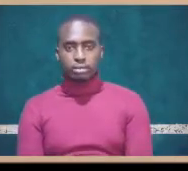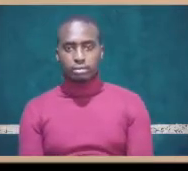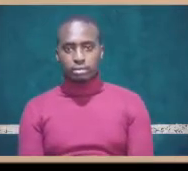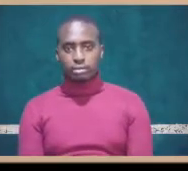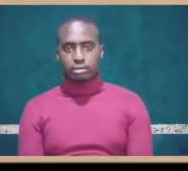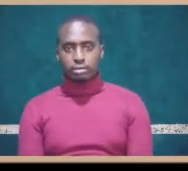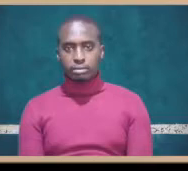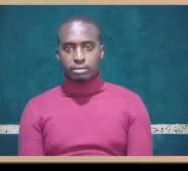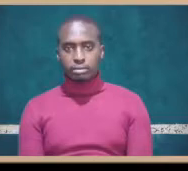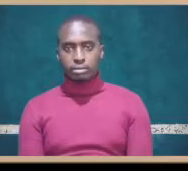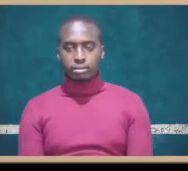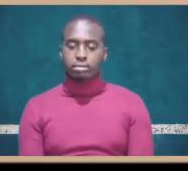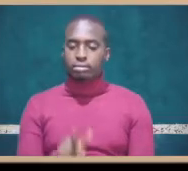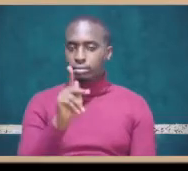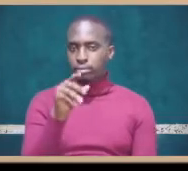drop.